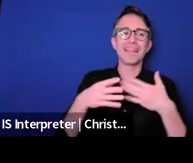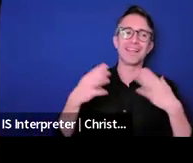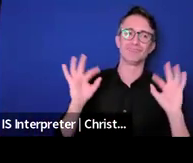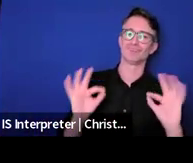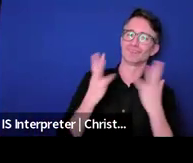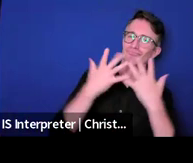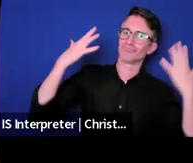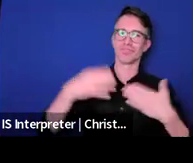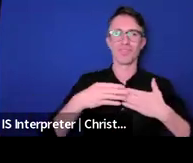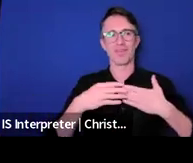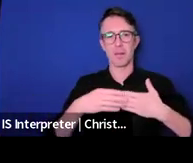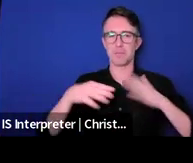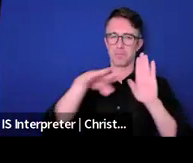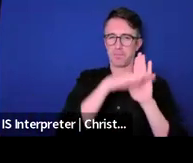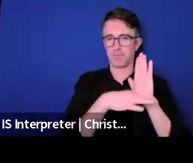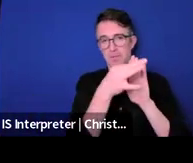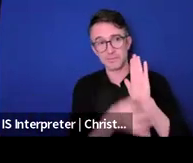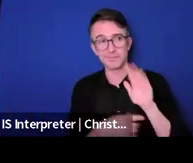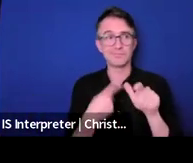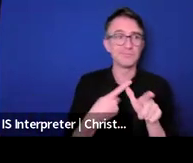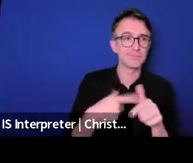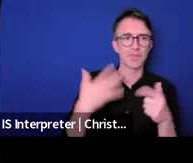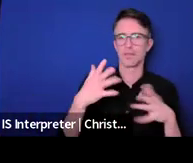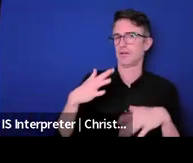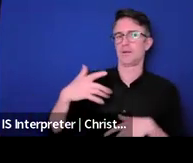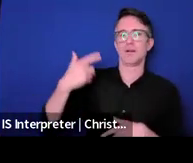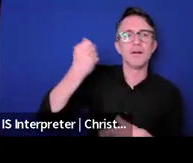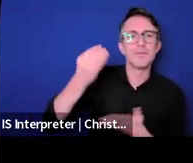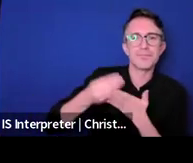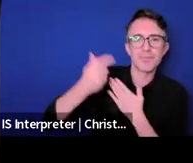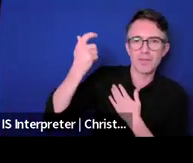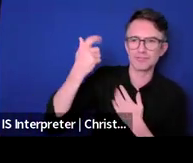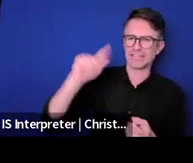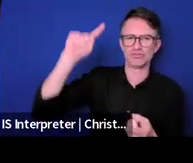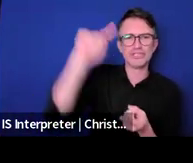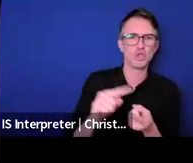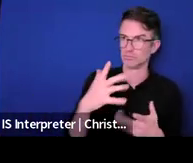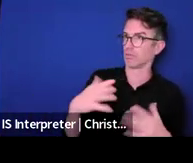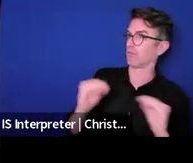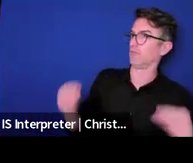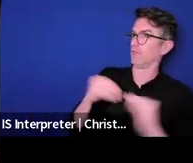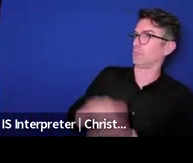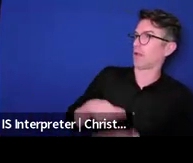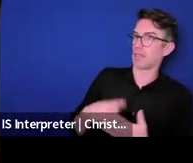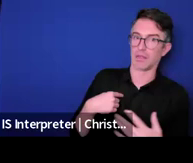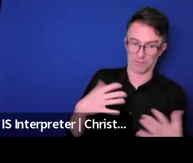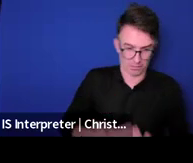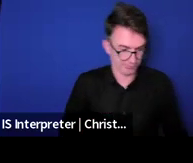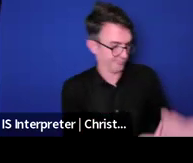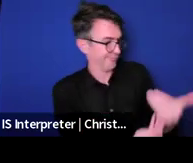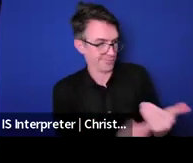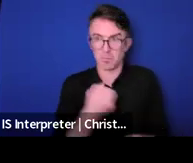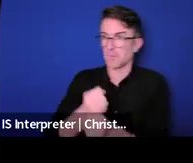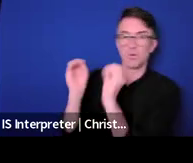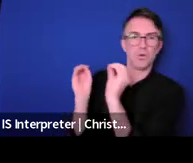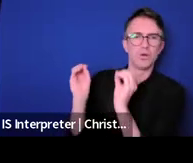A number of policies have been introduced in Armenia. Again, I want to start by quite a robust financial support, but you can